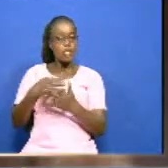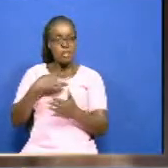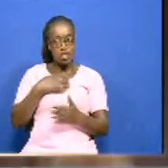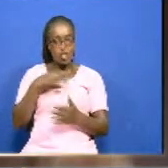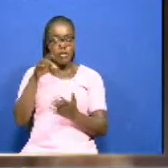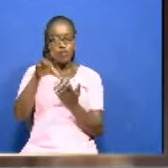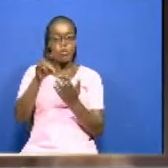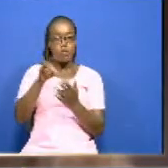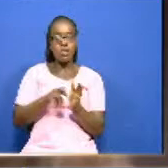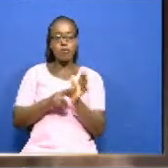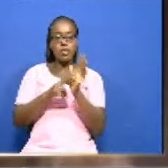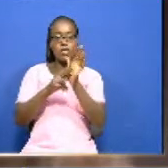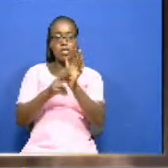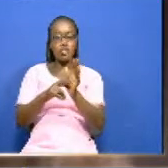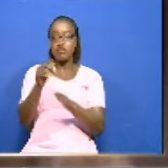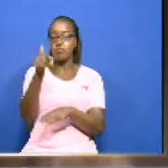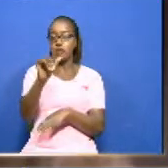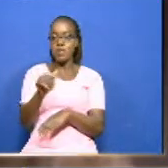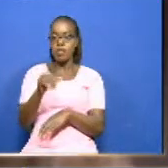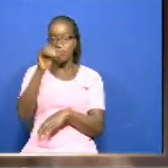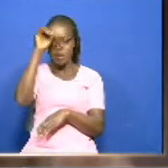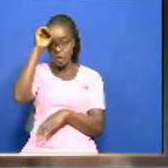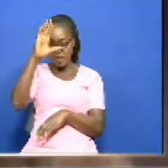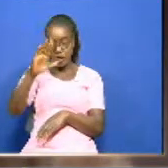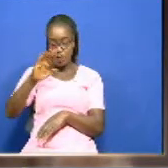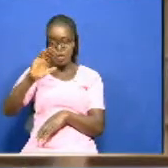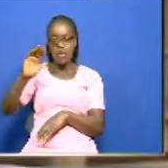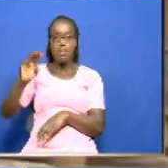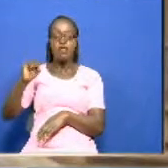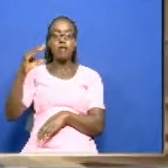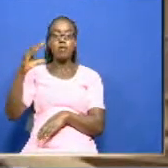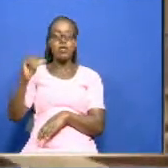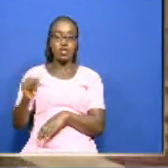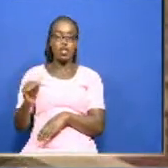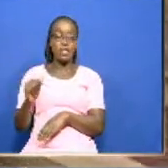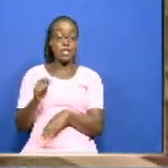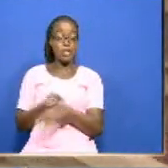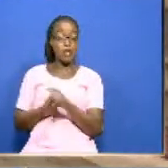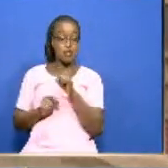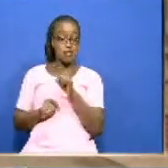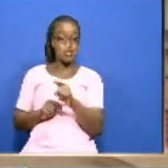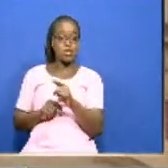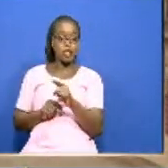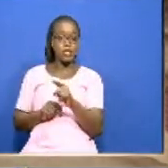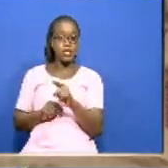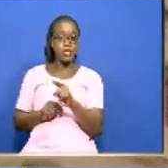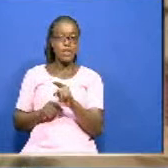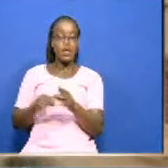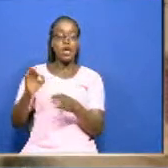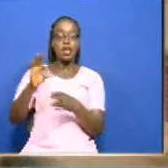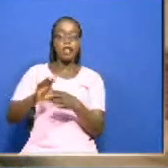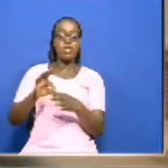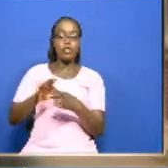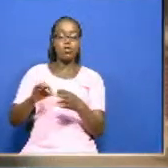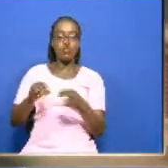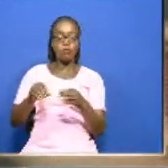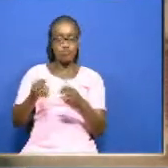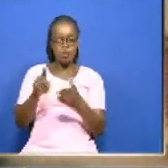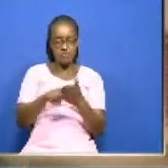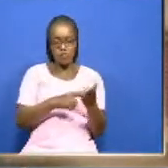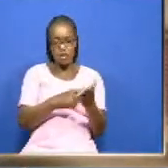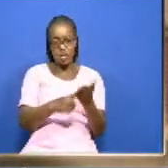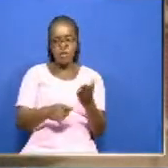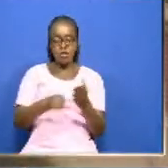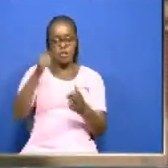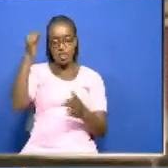nominated representative for the Kiambu County Assembly at the time. In the ruling that invalidated her election, Judge Wellon Koril